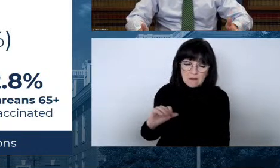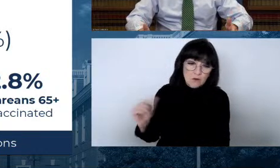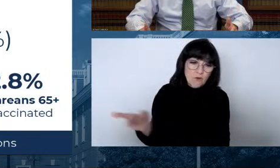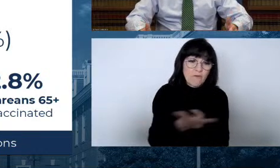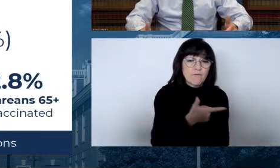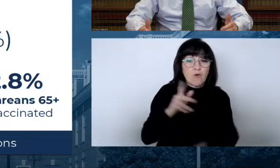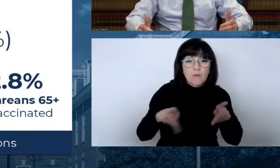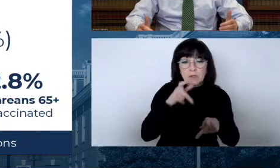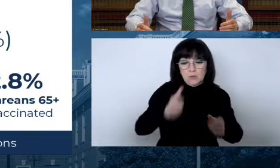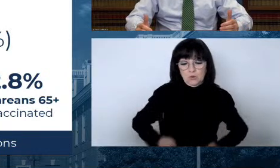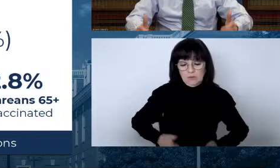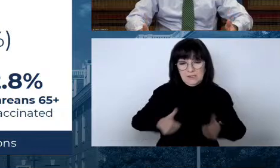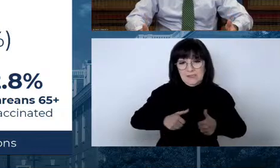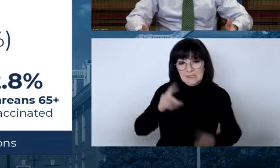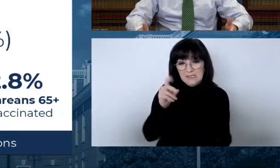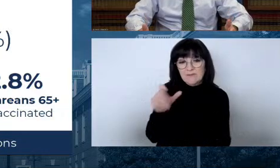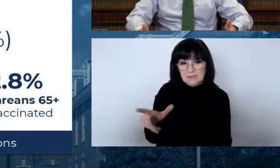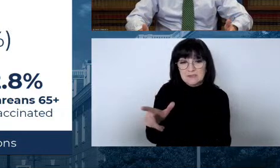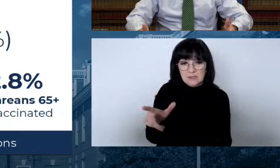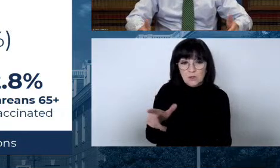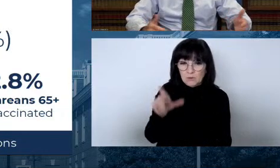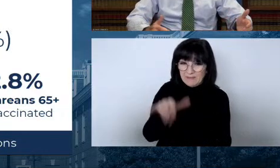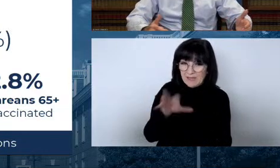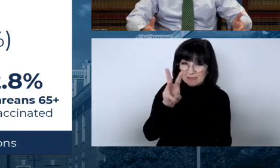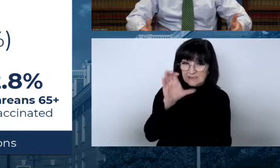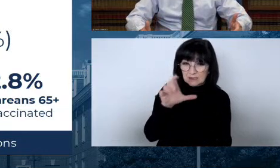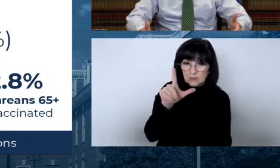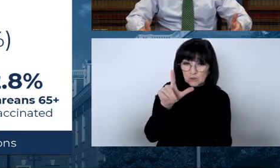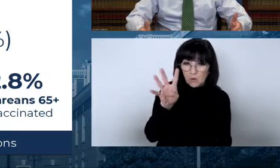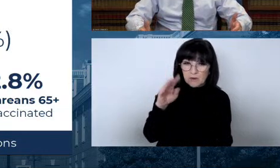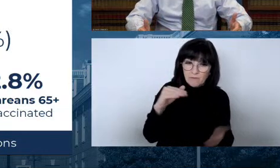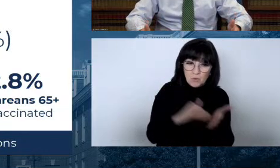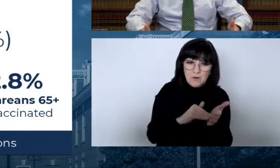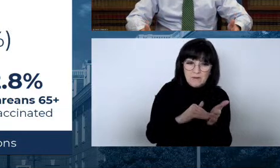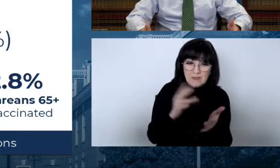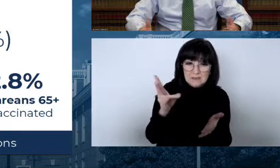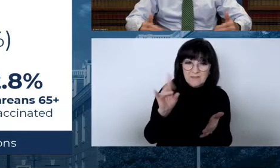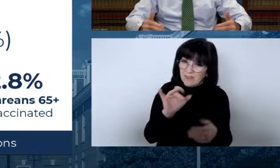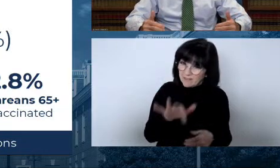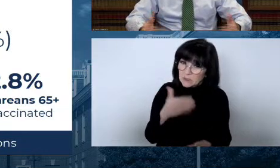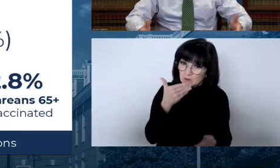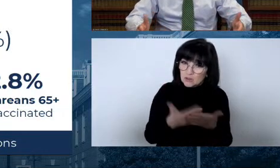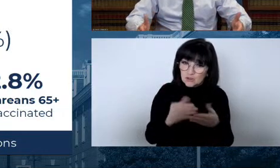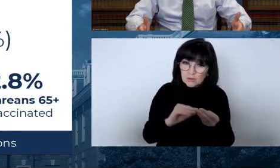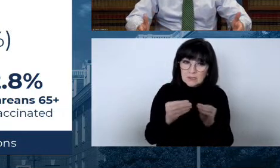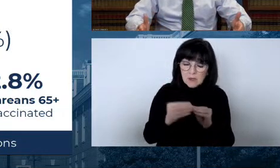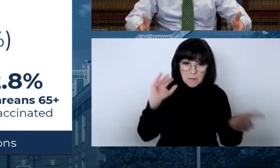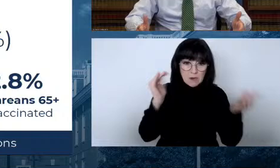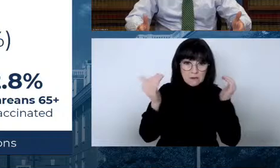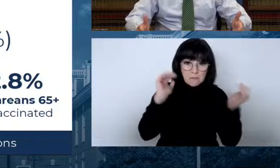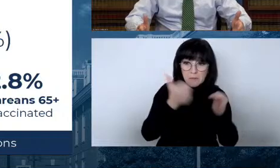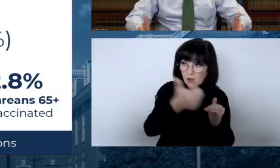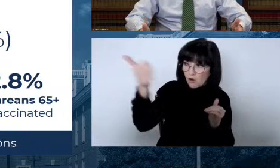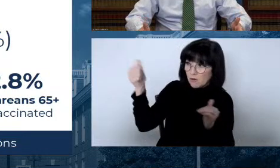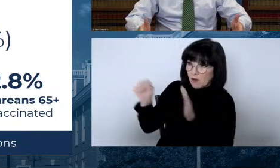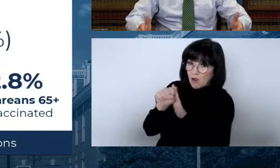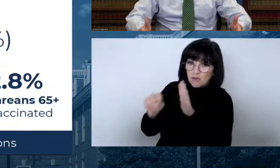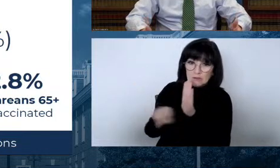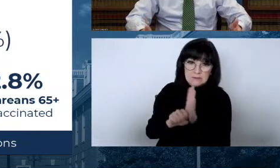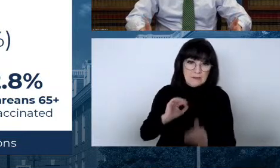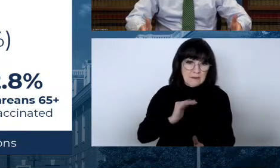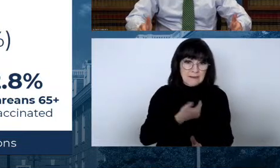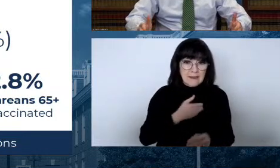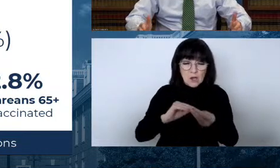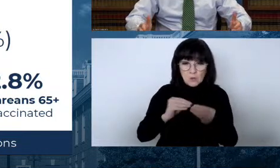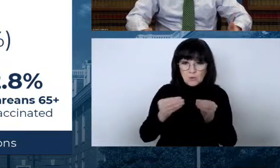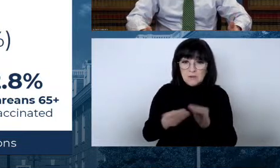vaccinated. That's really a good number, particularly when you compare us with other states and all the folks that have been out there, got